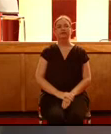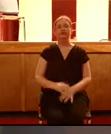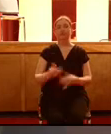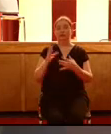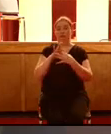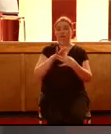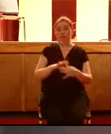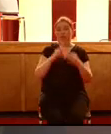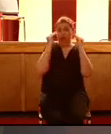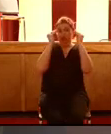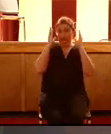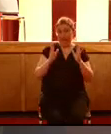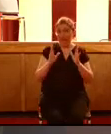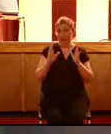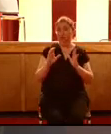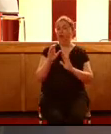academy,